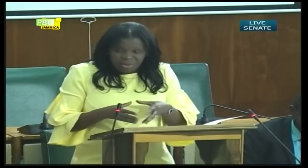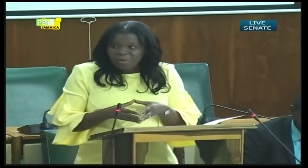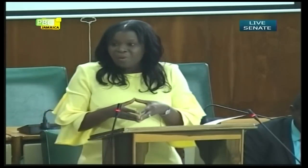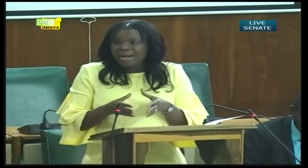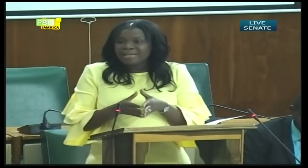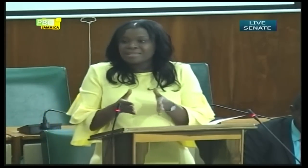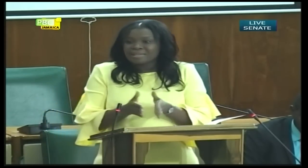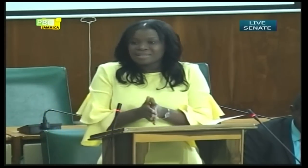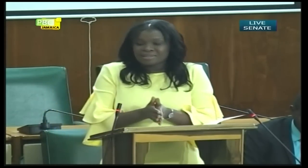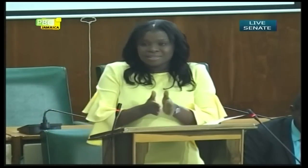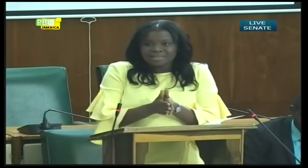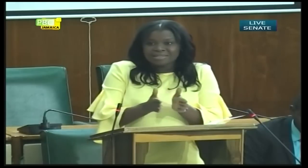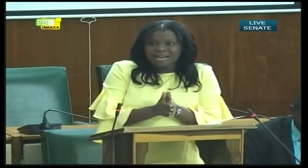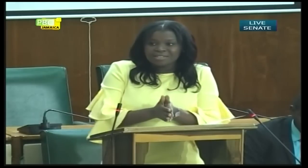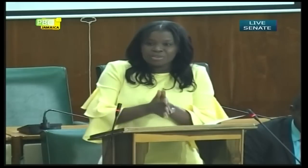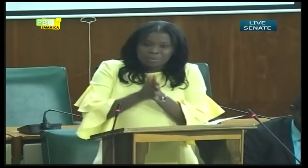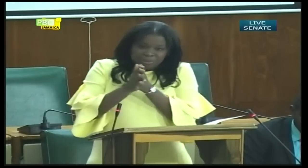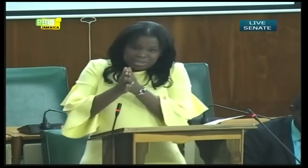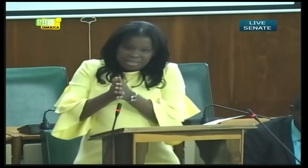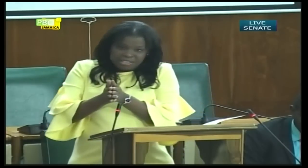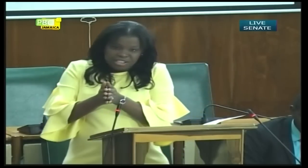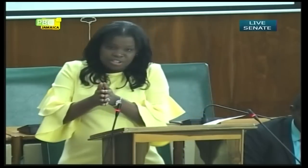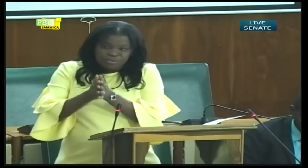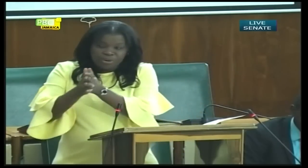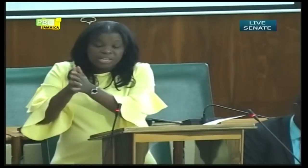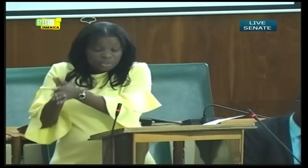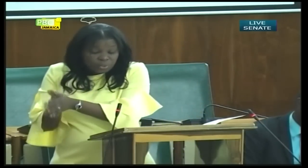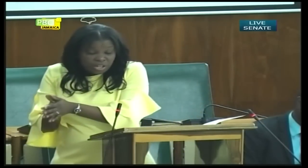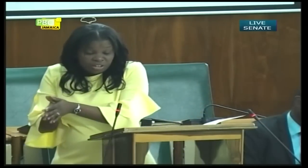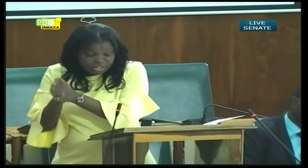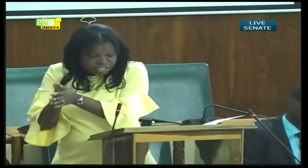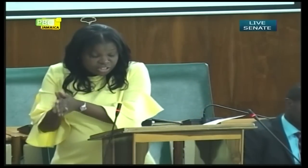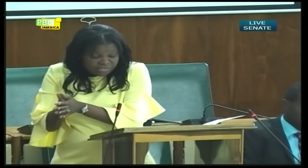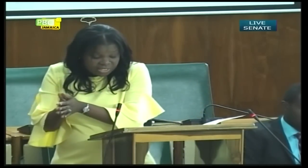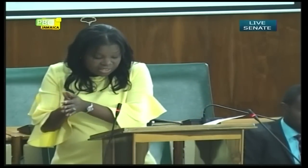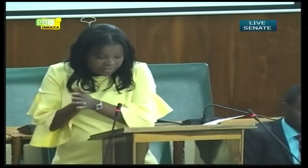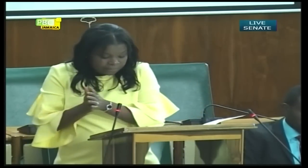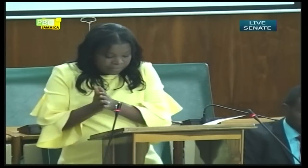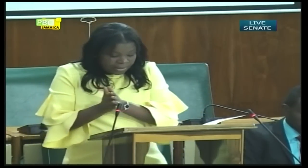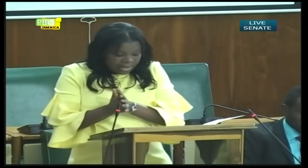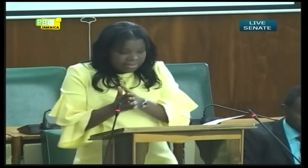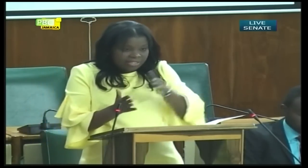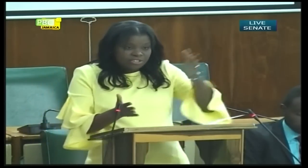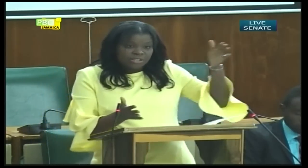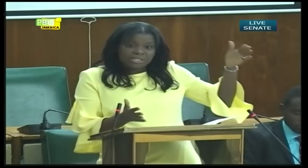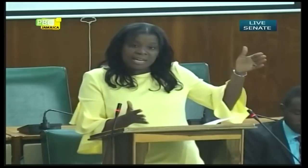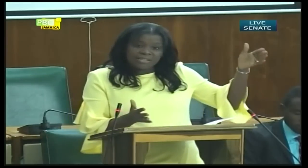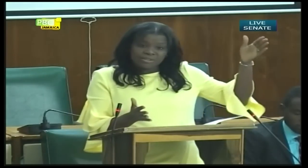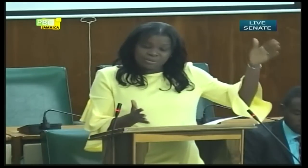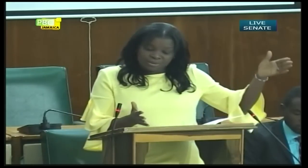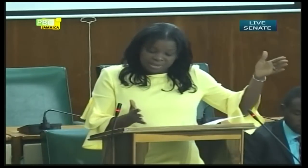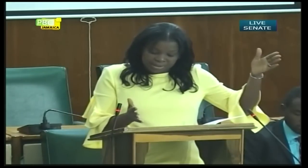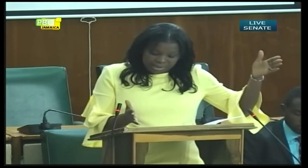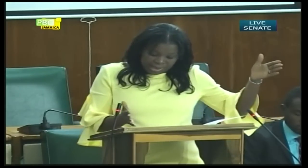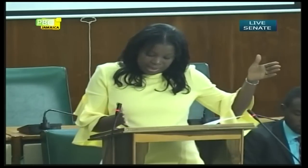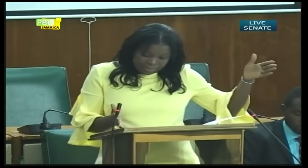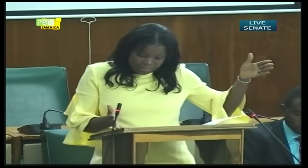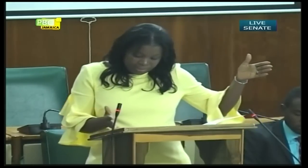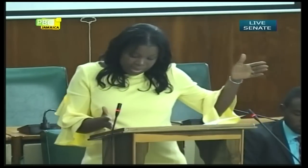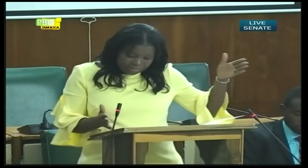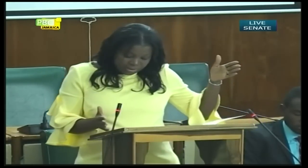by law, an executor is entitled to a percentage for his work or his services, and that is usually tied to the